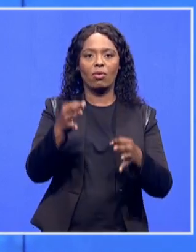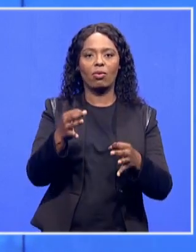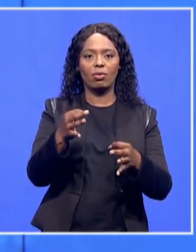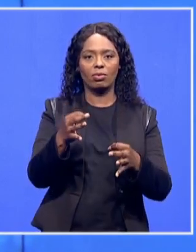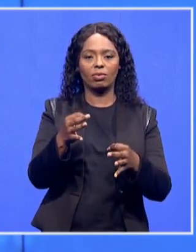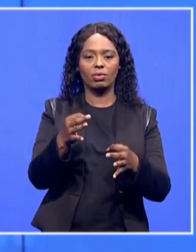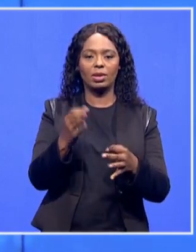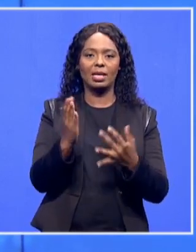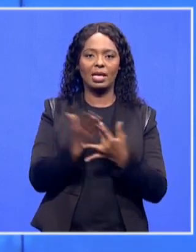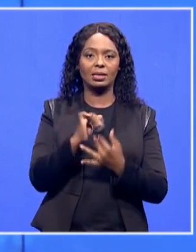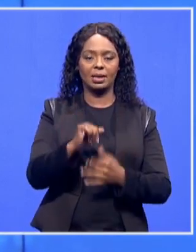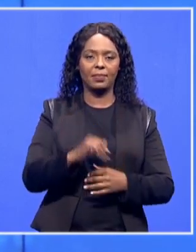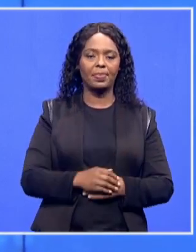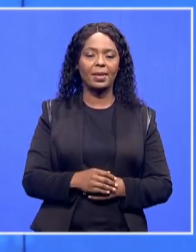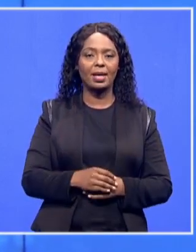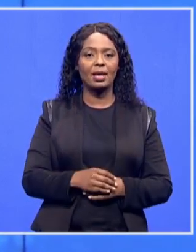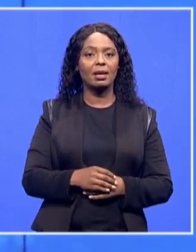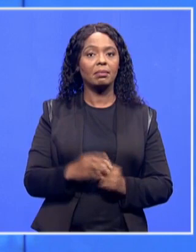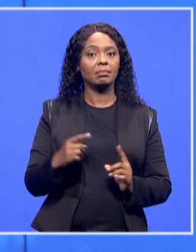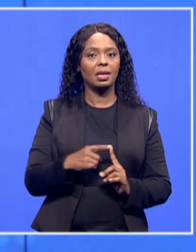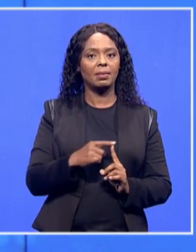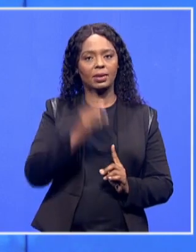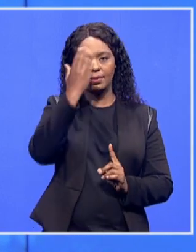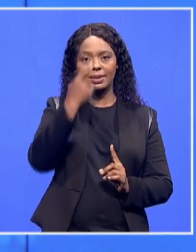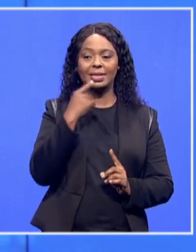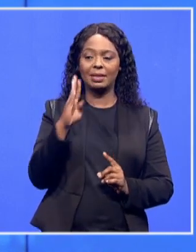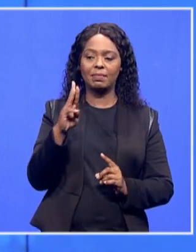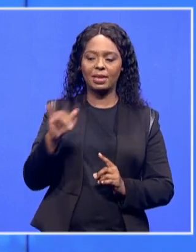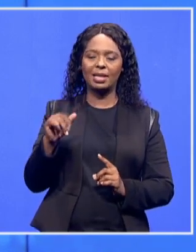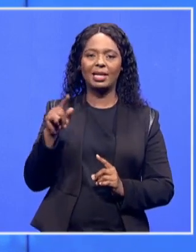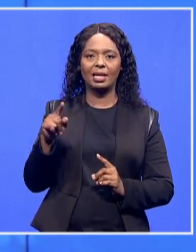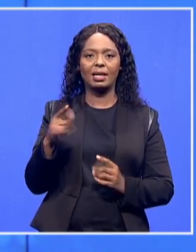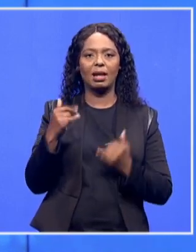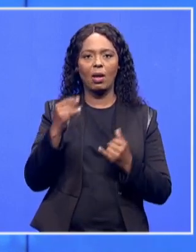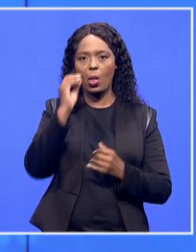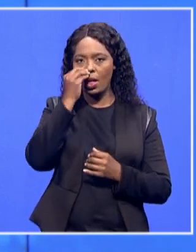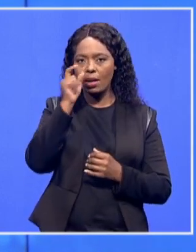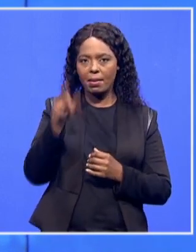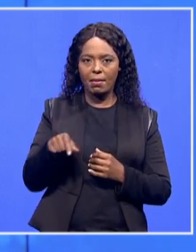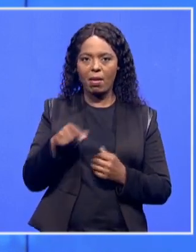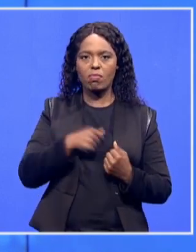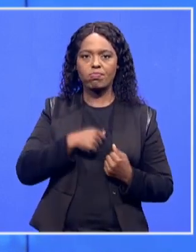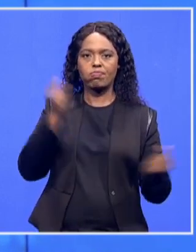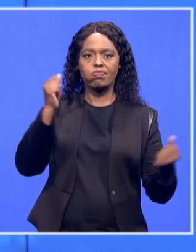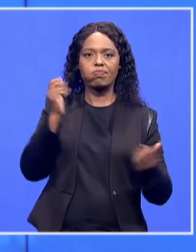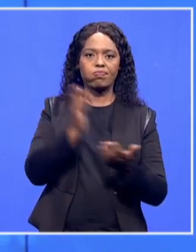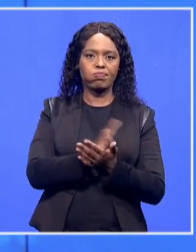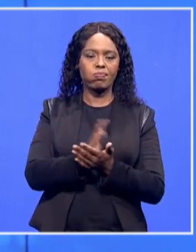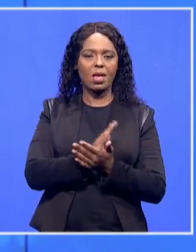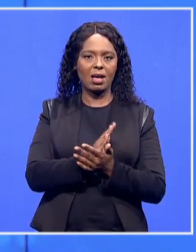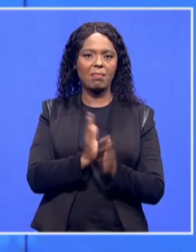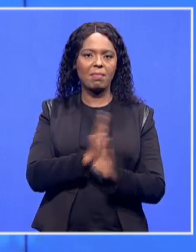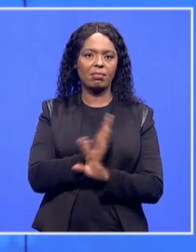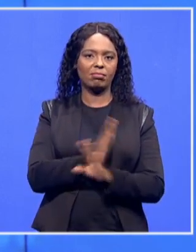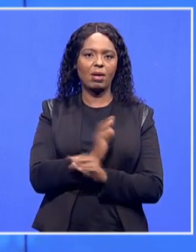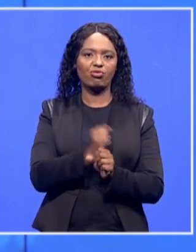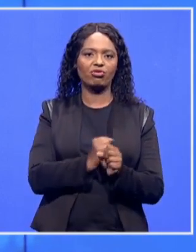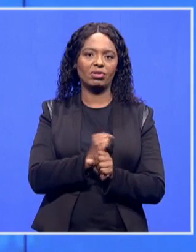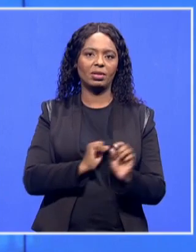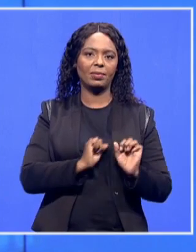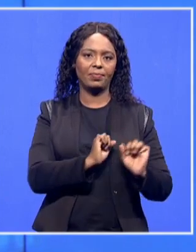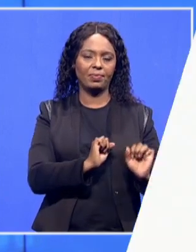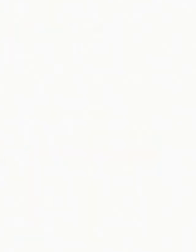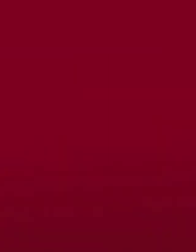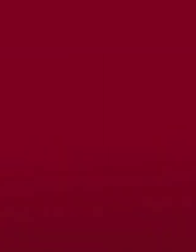Zuma alleges Downer leaked his confidential medical records to News 24 journalist Karyn Maughan. For more on this, we cross now to our